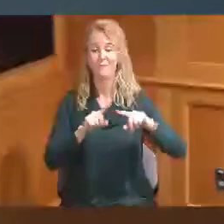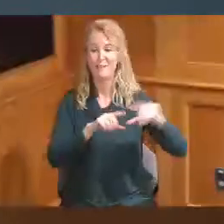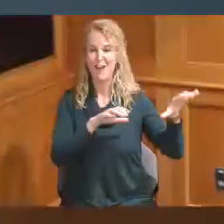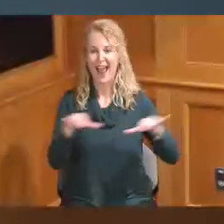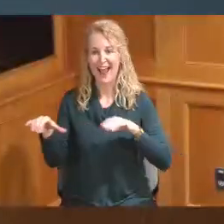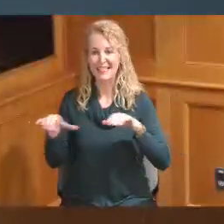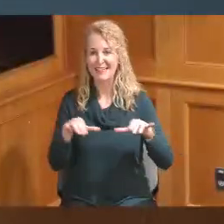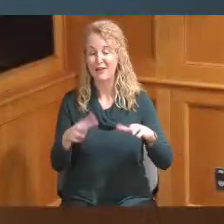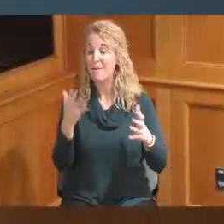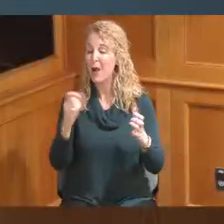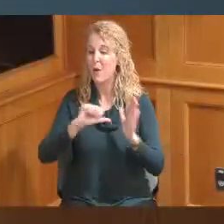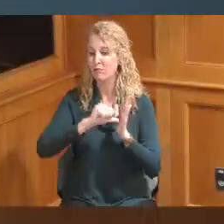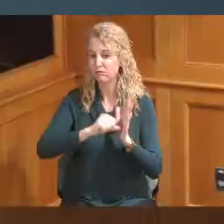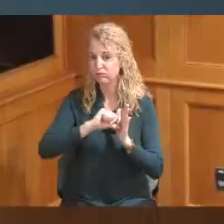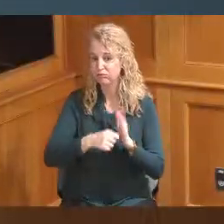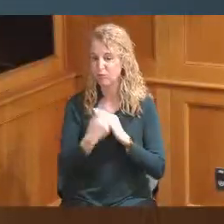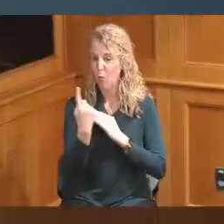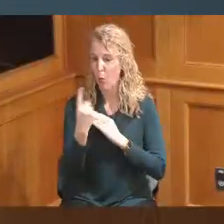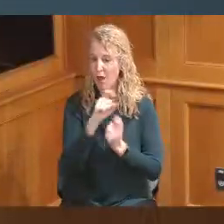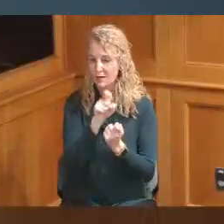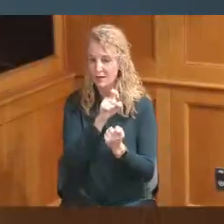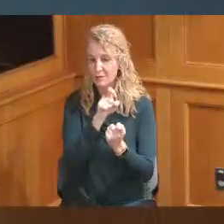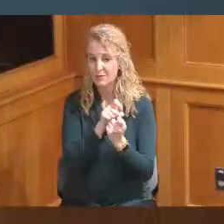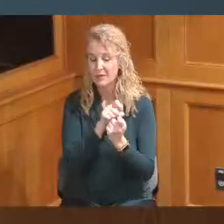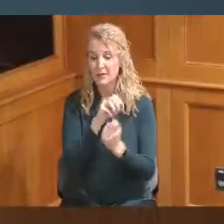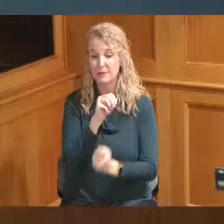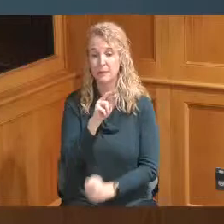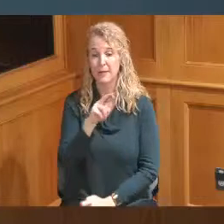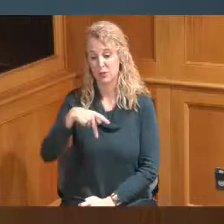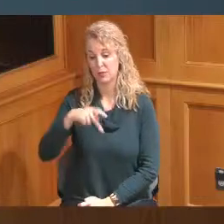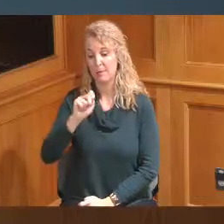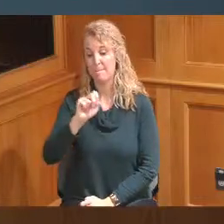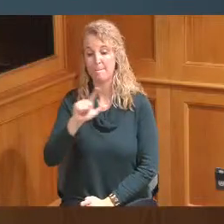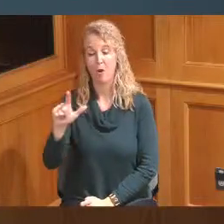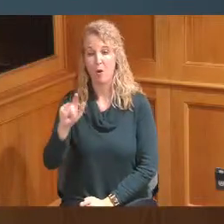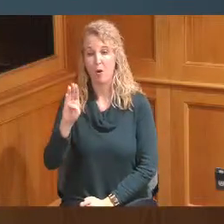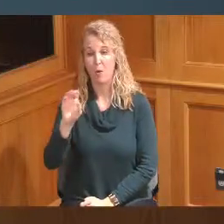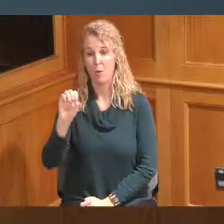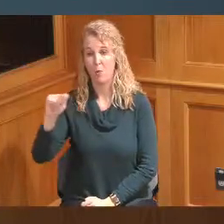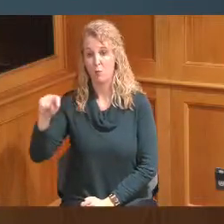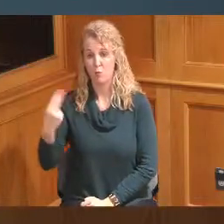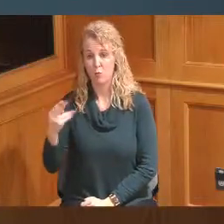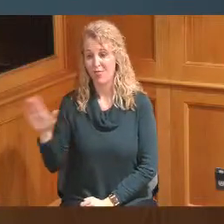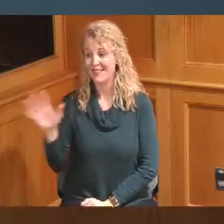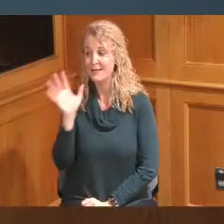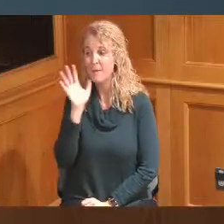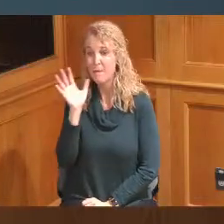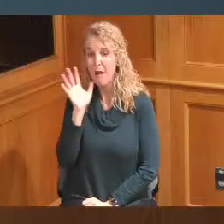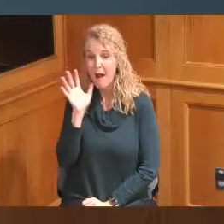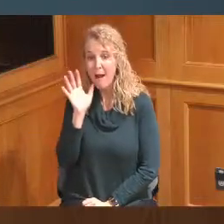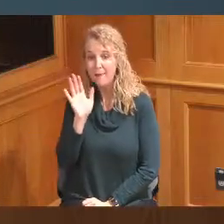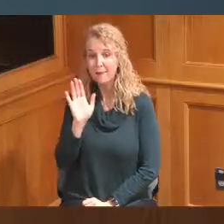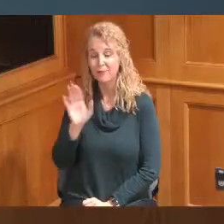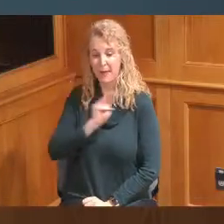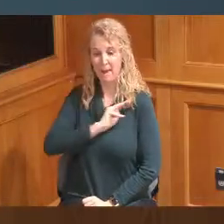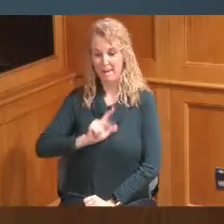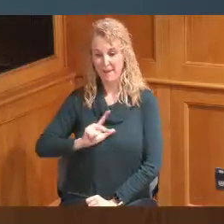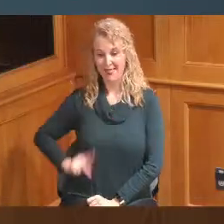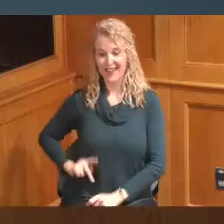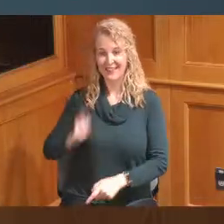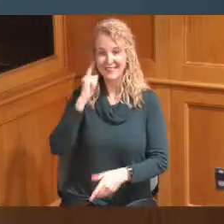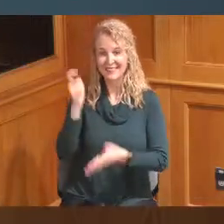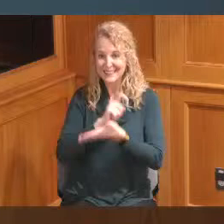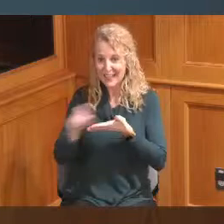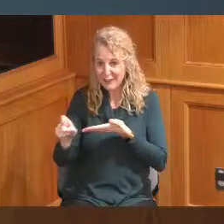do want to highlight one because Mr. Paul Booth, who mother was the secretary for Dr. King. He was